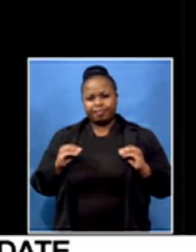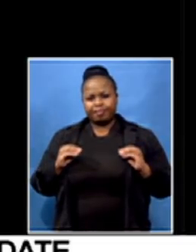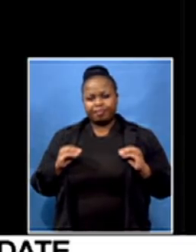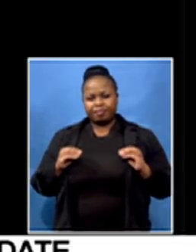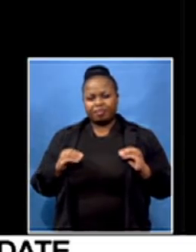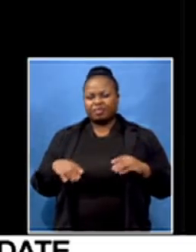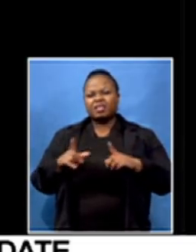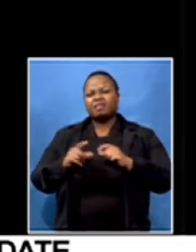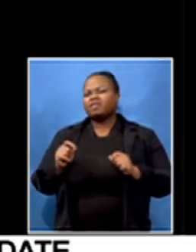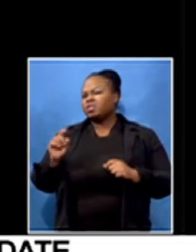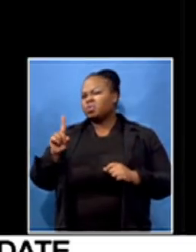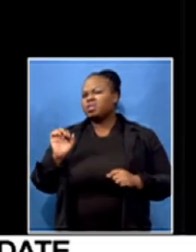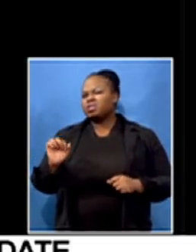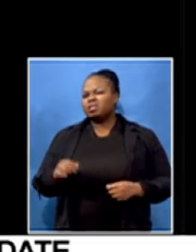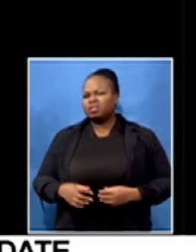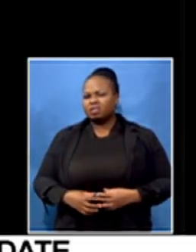question,